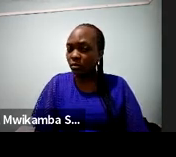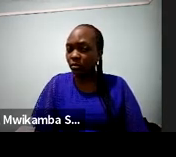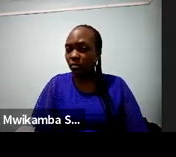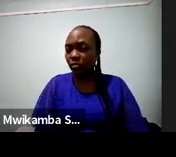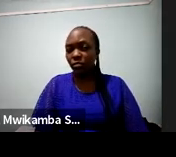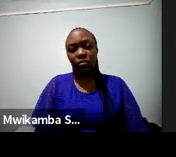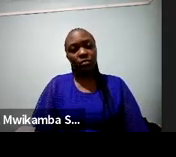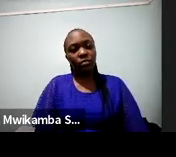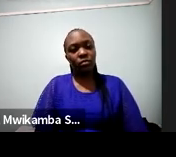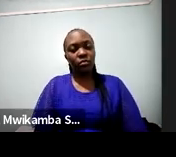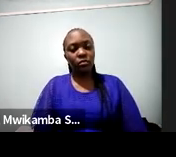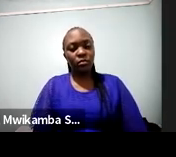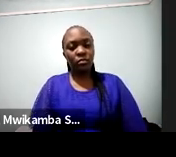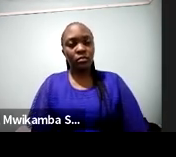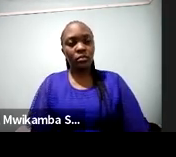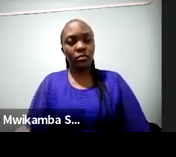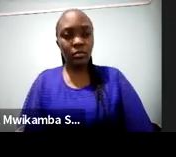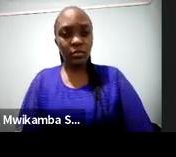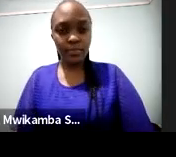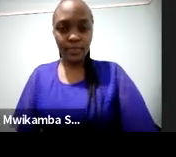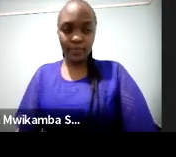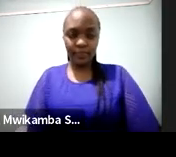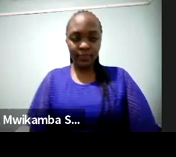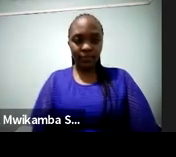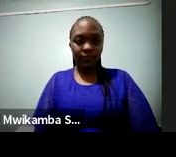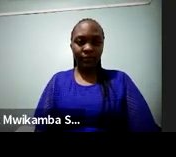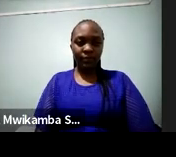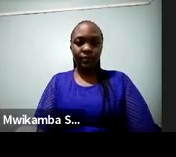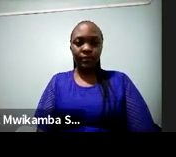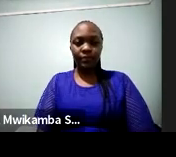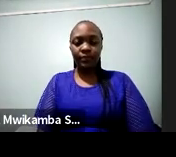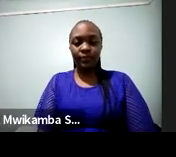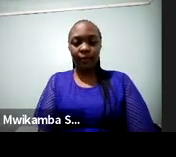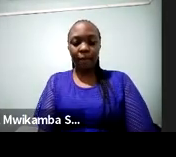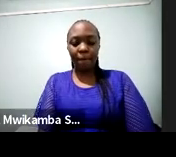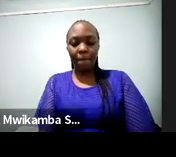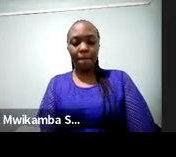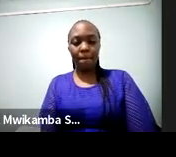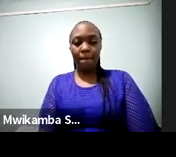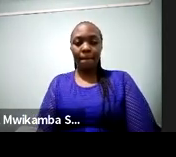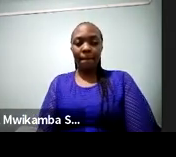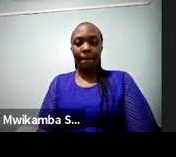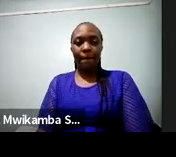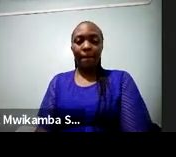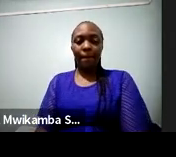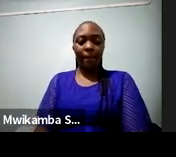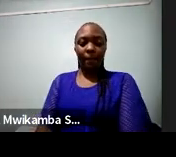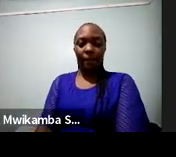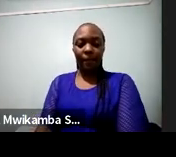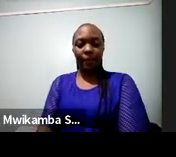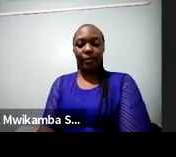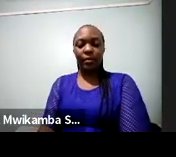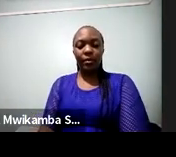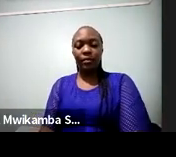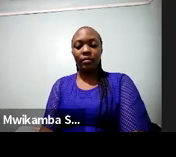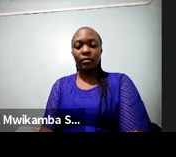Franklin, you are getting lost. You are breaking. Okay, I'm asking like this. As you had